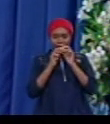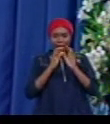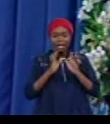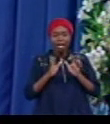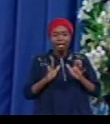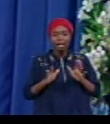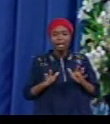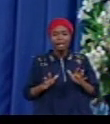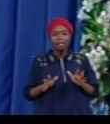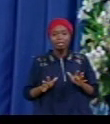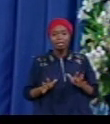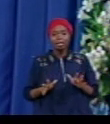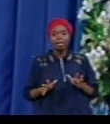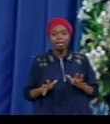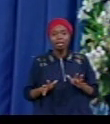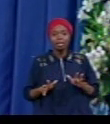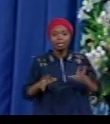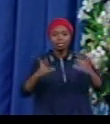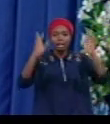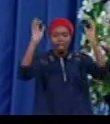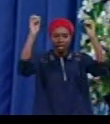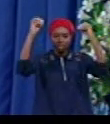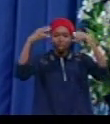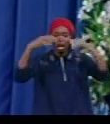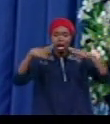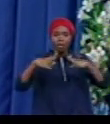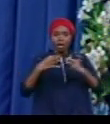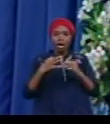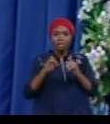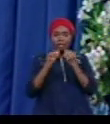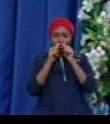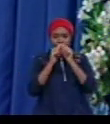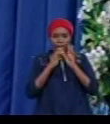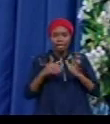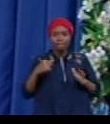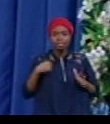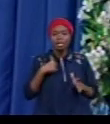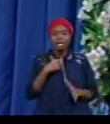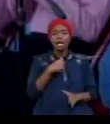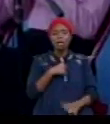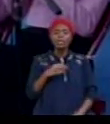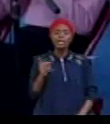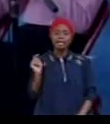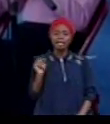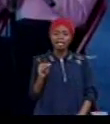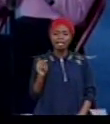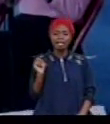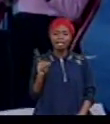Show us a blessing.